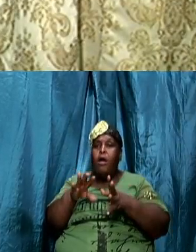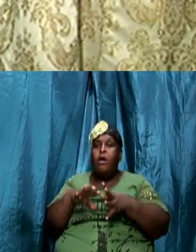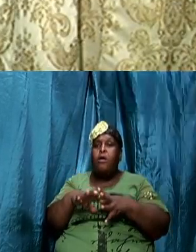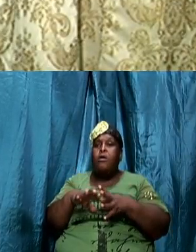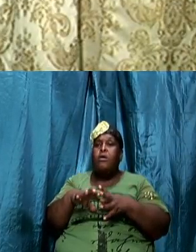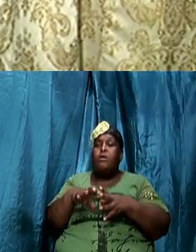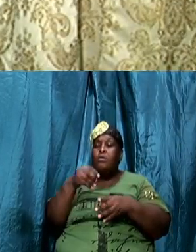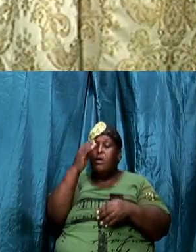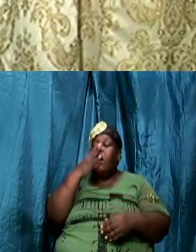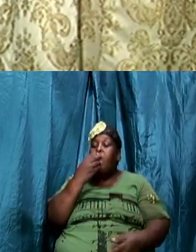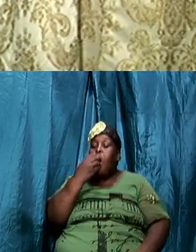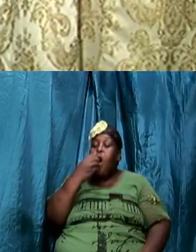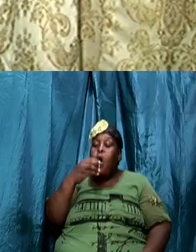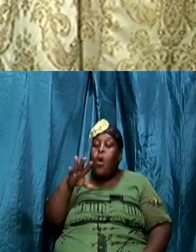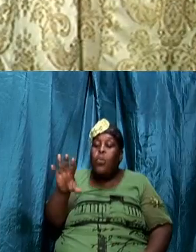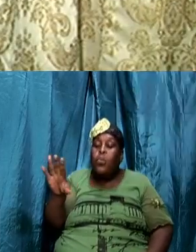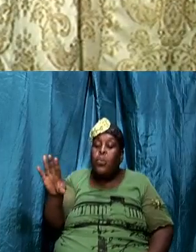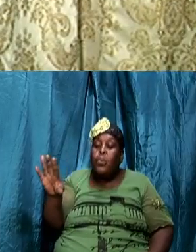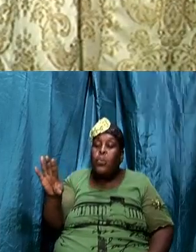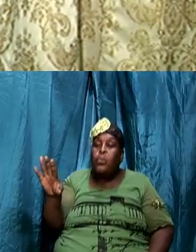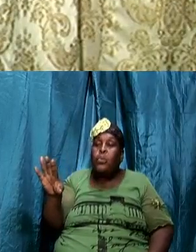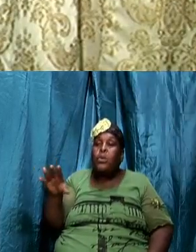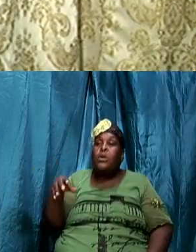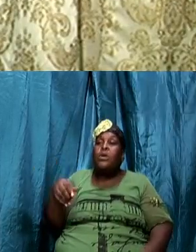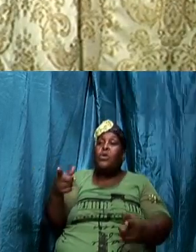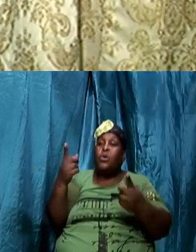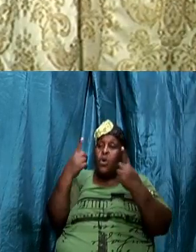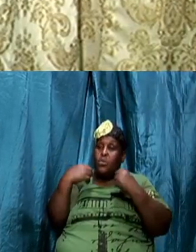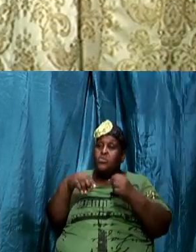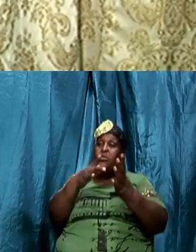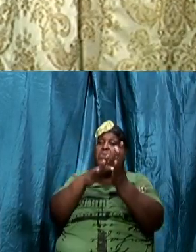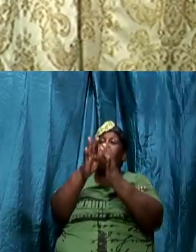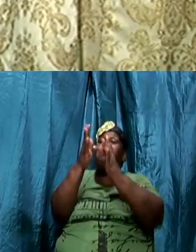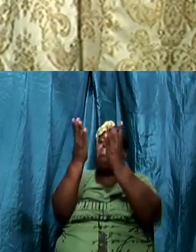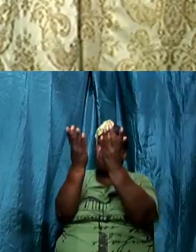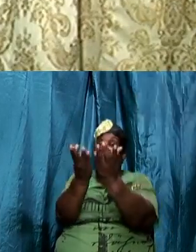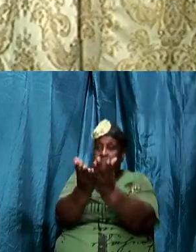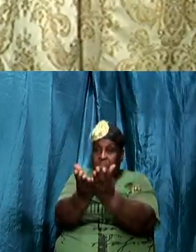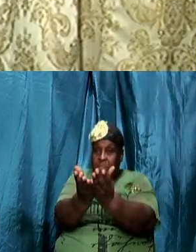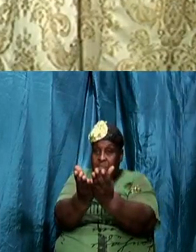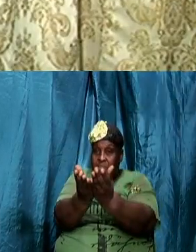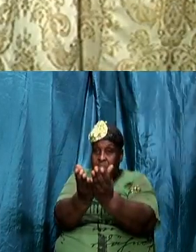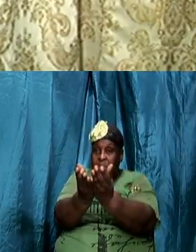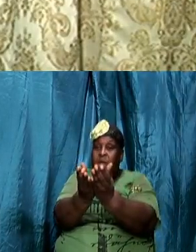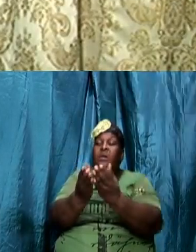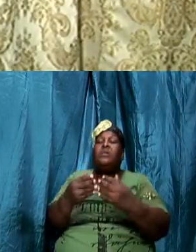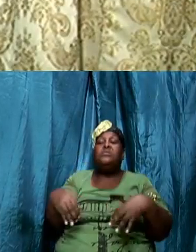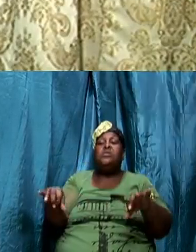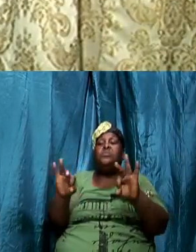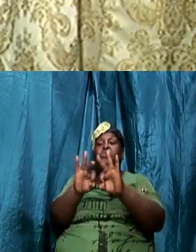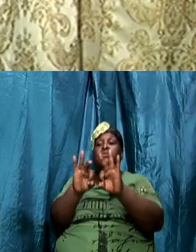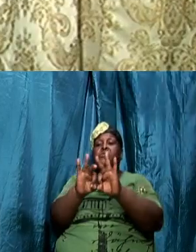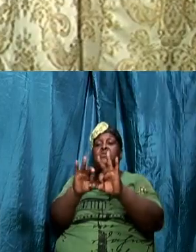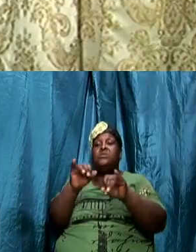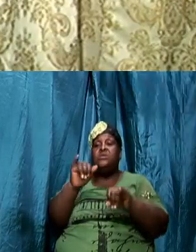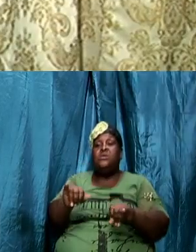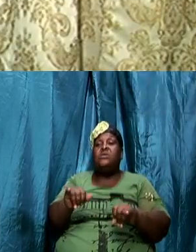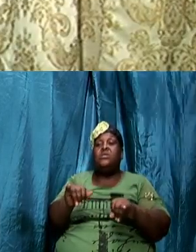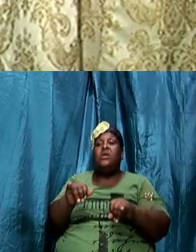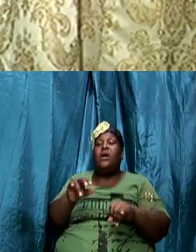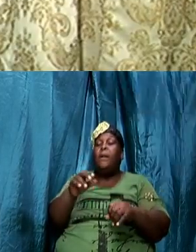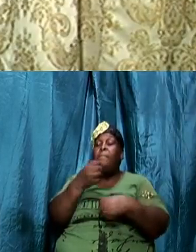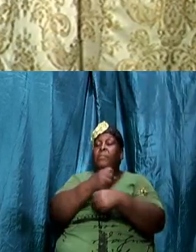breathed upon the word, when it comes to the word, when it comes to the book, it is important that we don't make